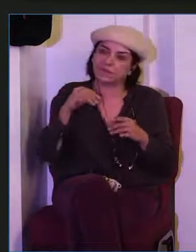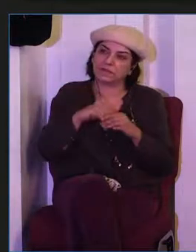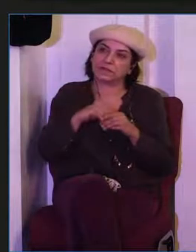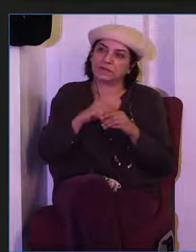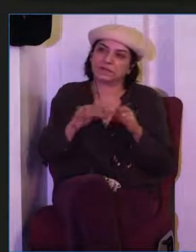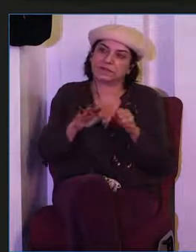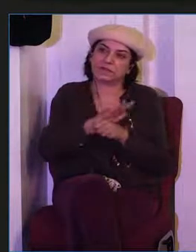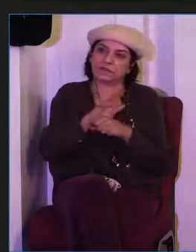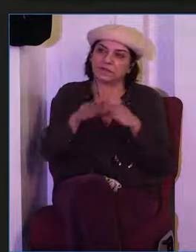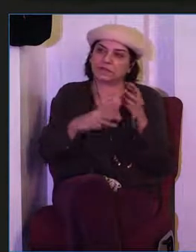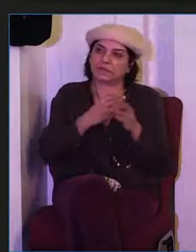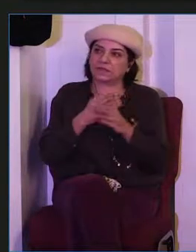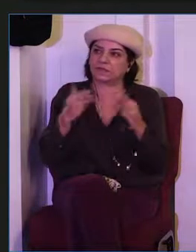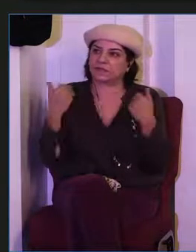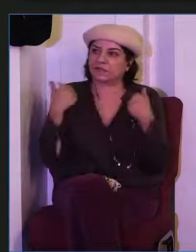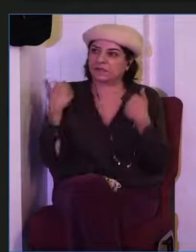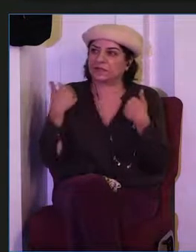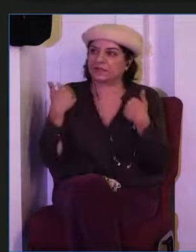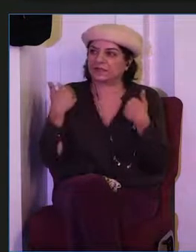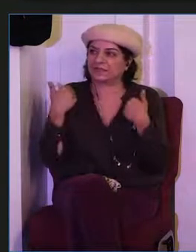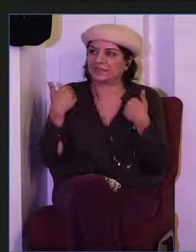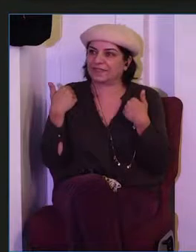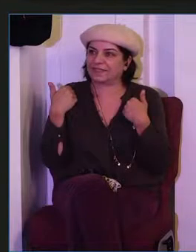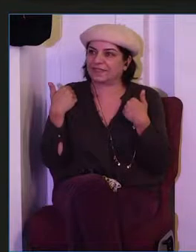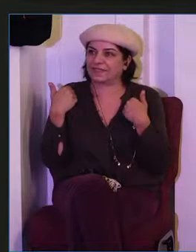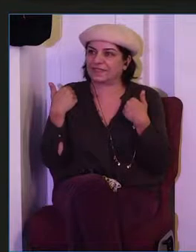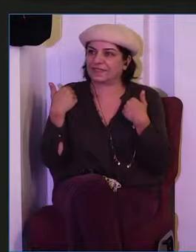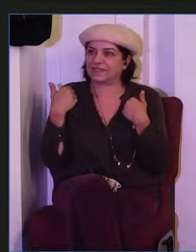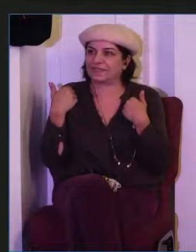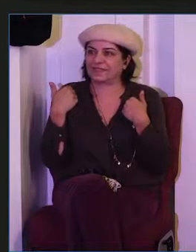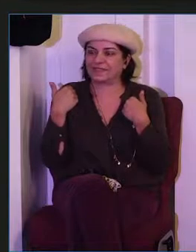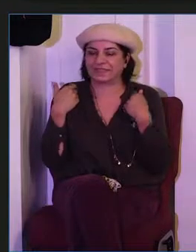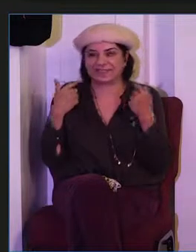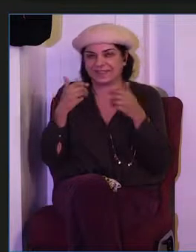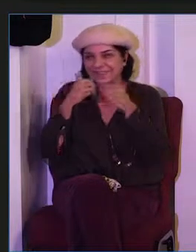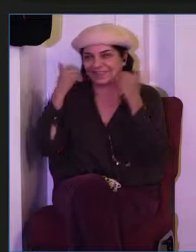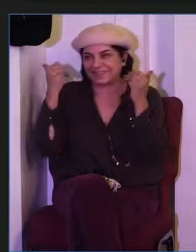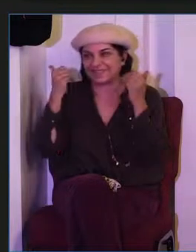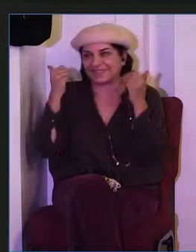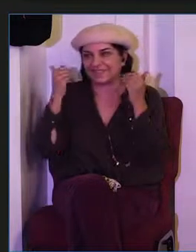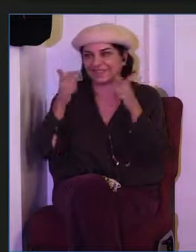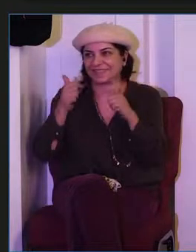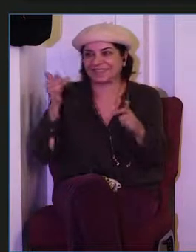and I have him here. He's smiling, even bigger than he is in the picture there.